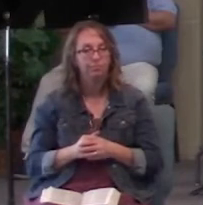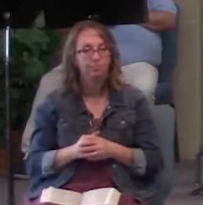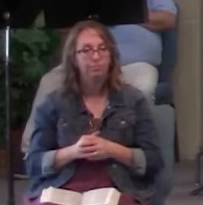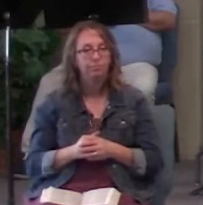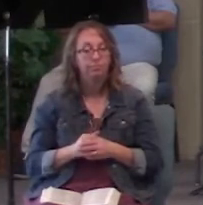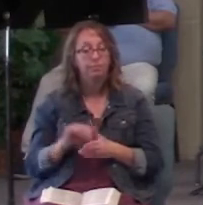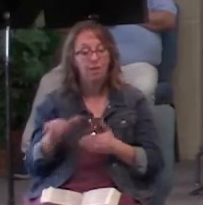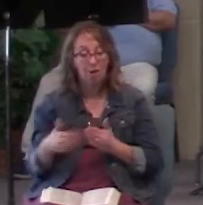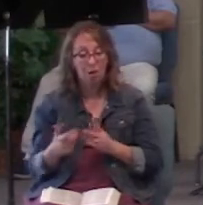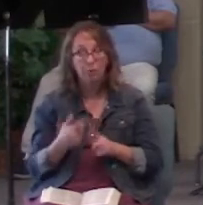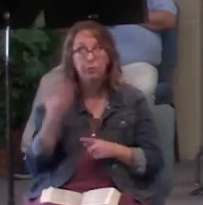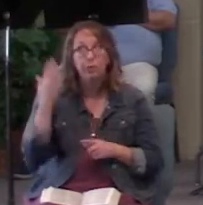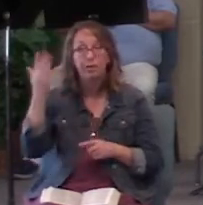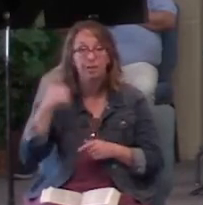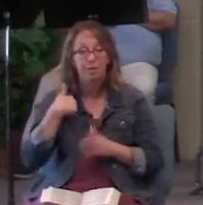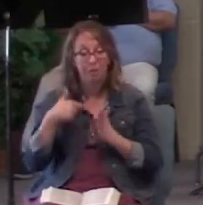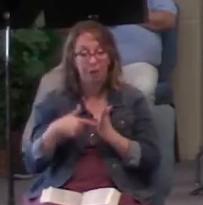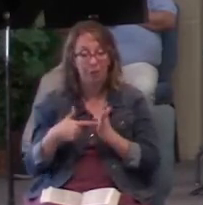All to him I owe.